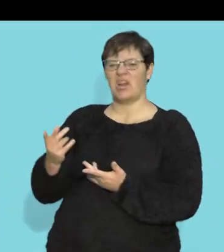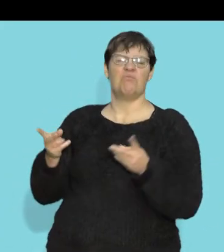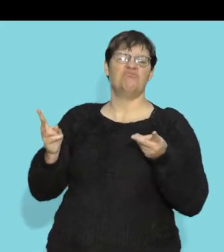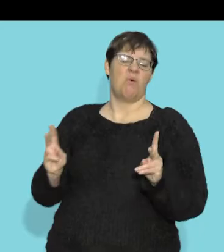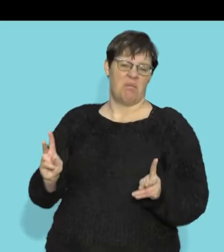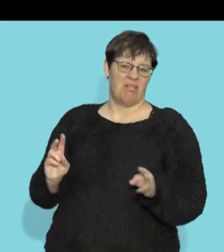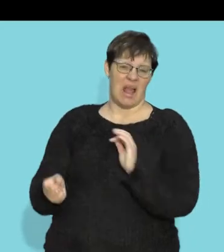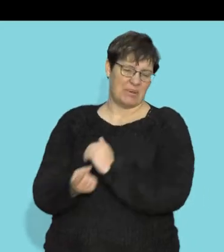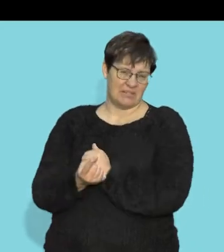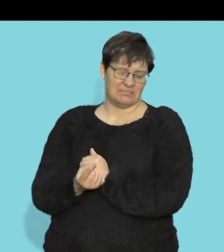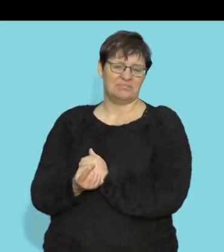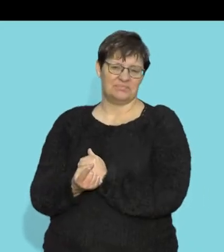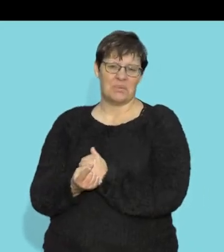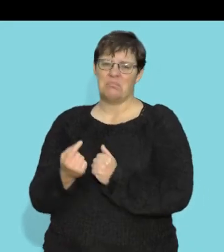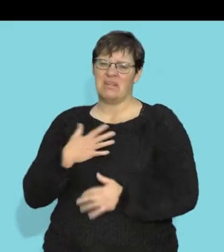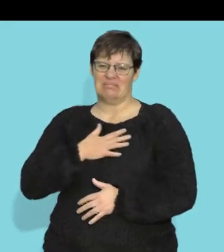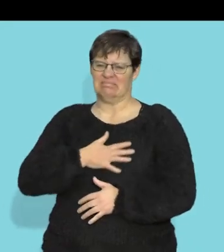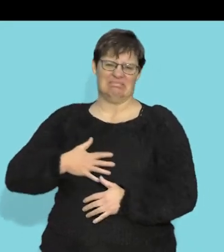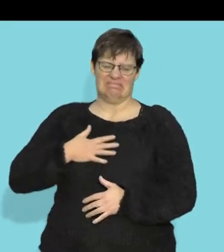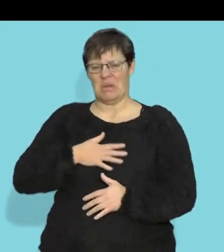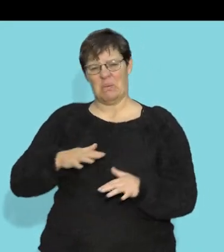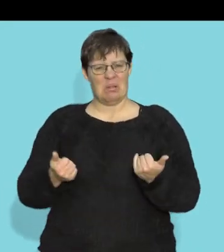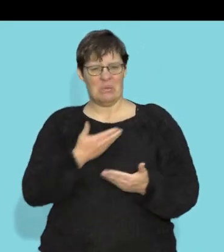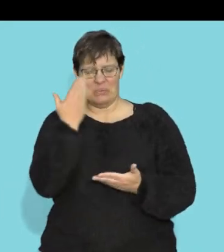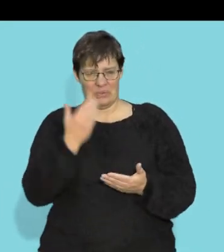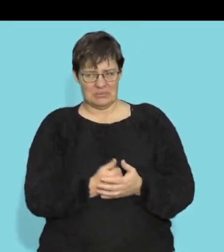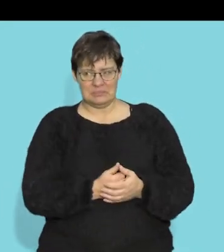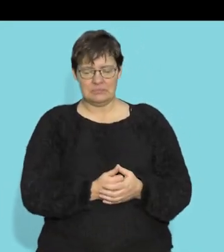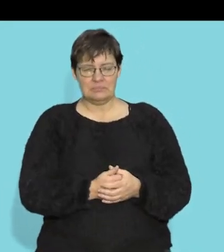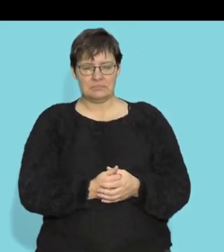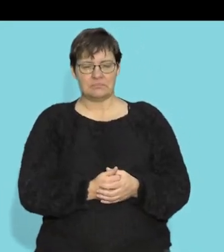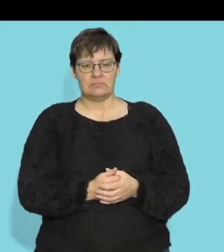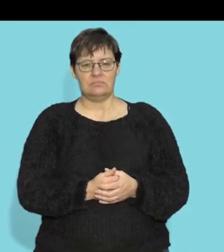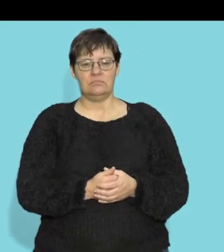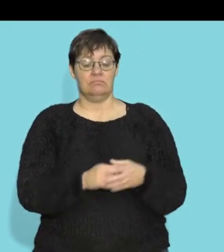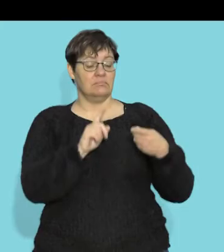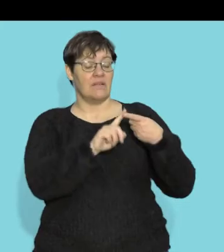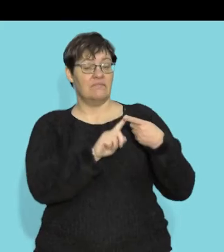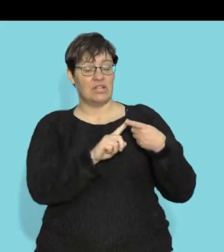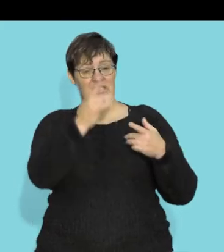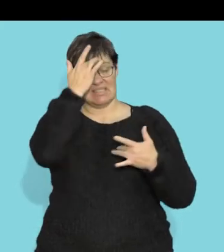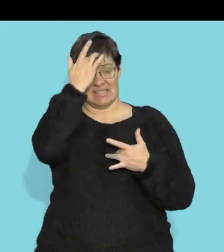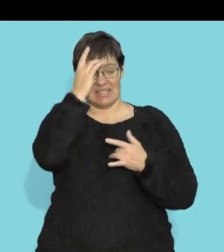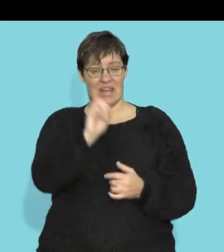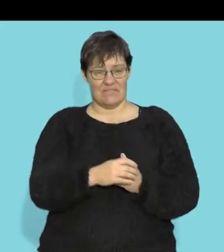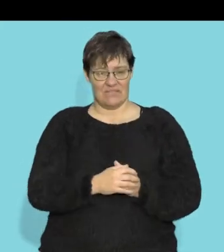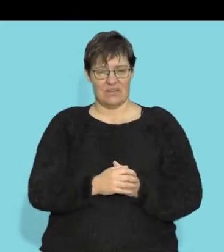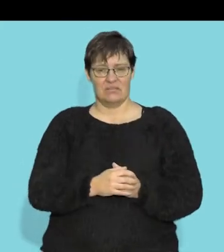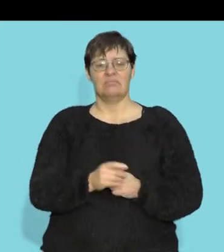bit unpleasant for us. Now, the first disease that I've got on the board is the one you need to link